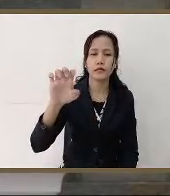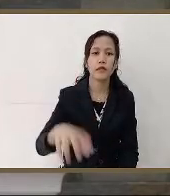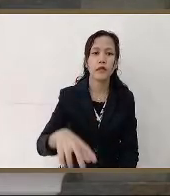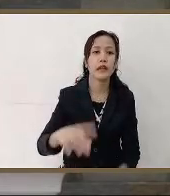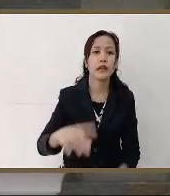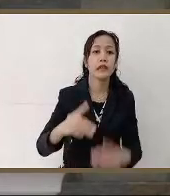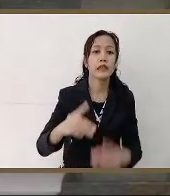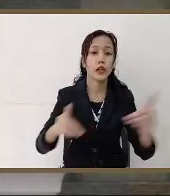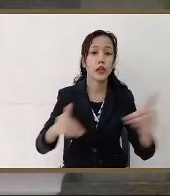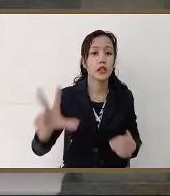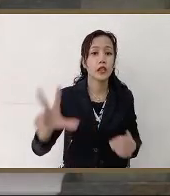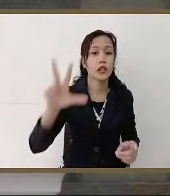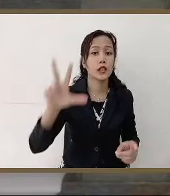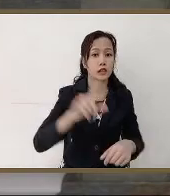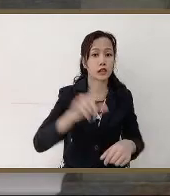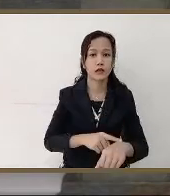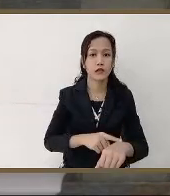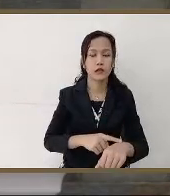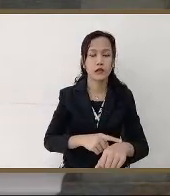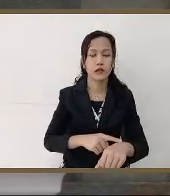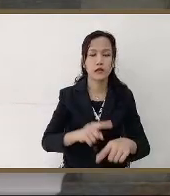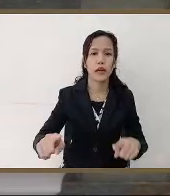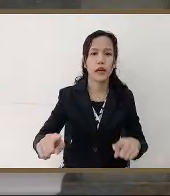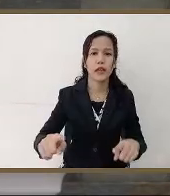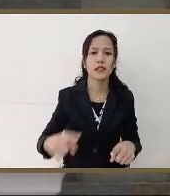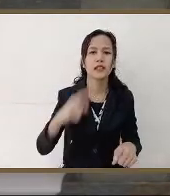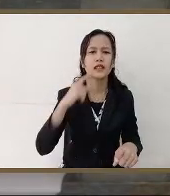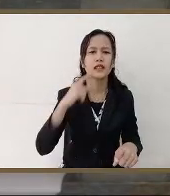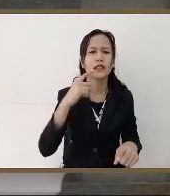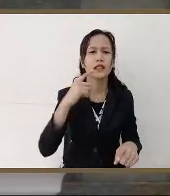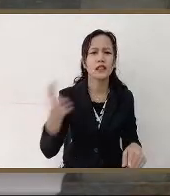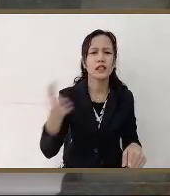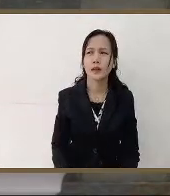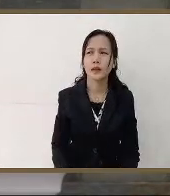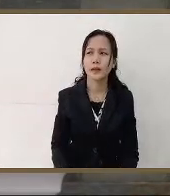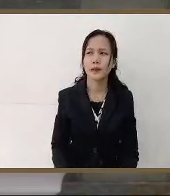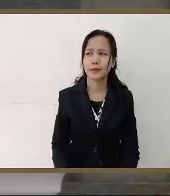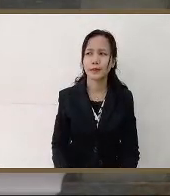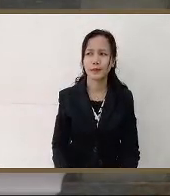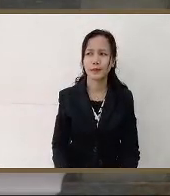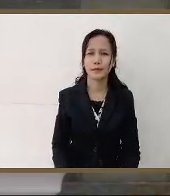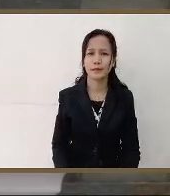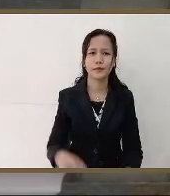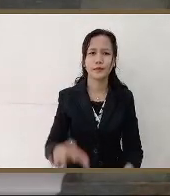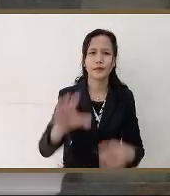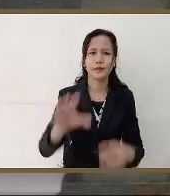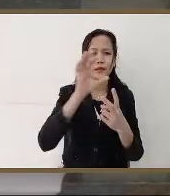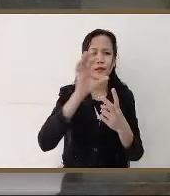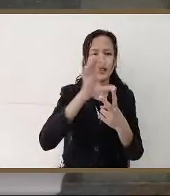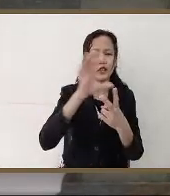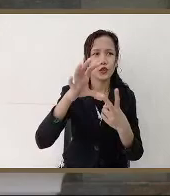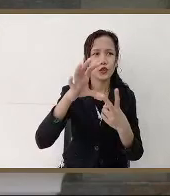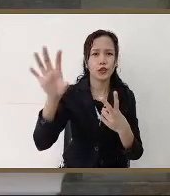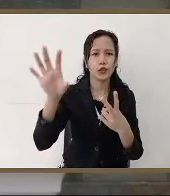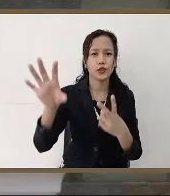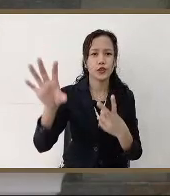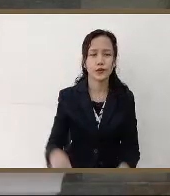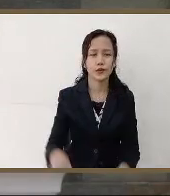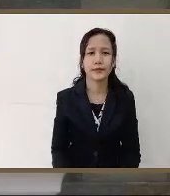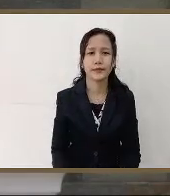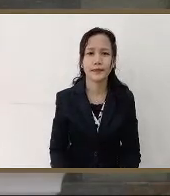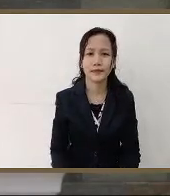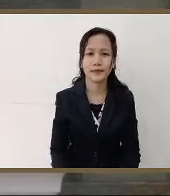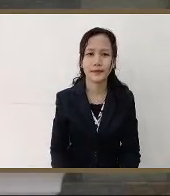give you first some choice selection, just an aid para if you're trying to look for